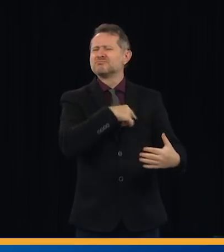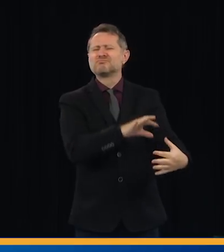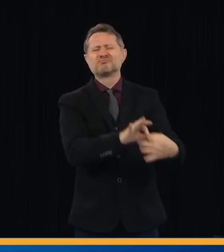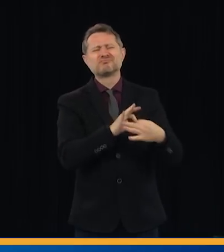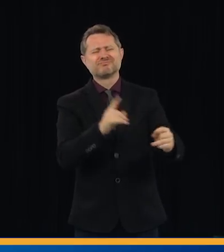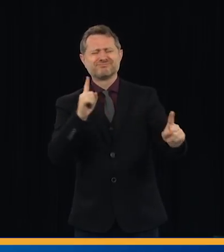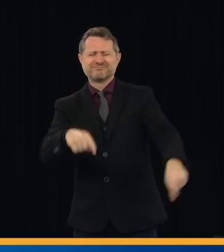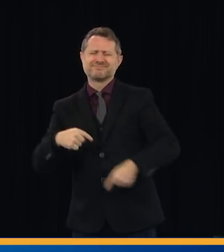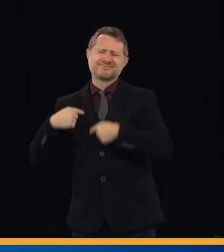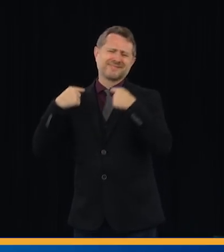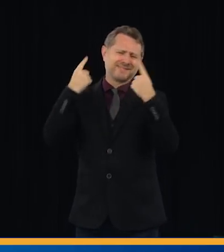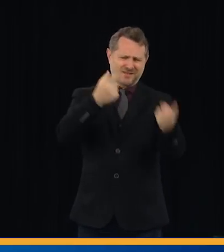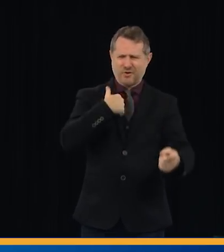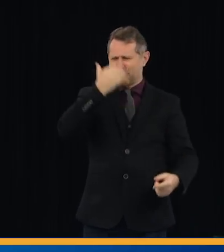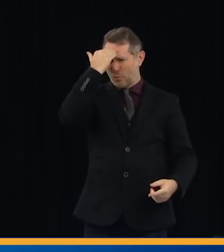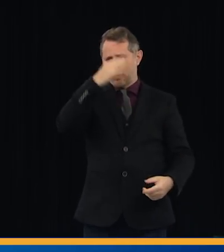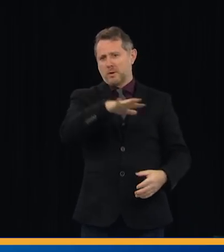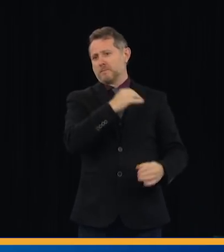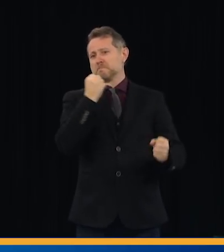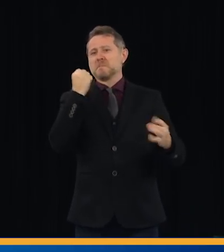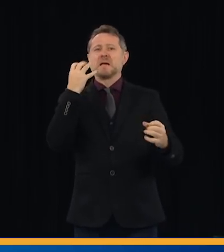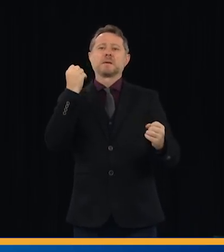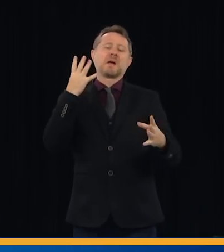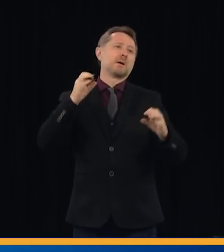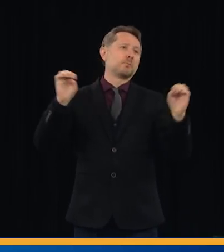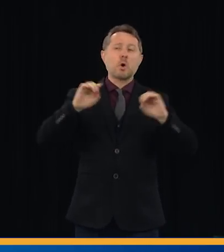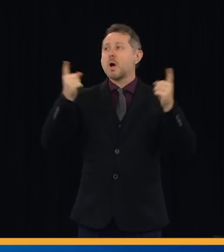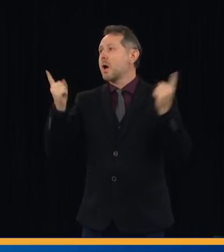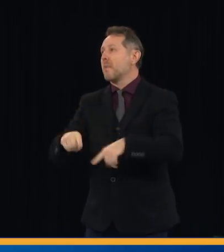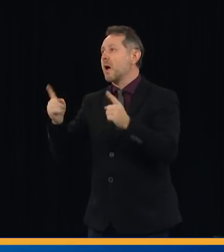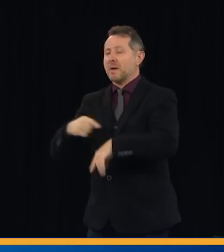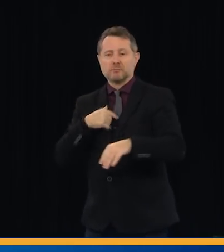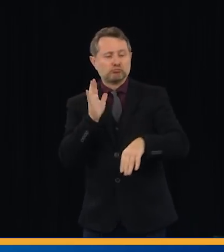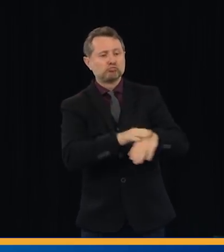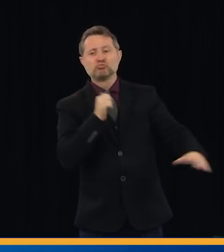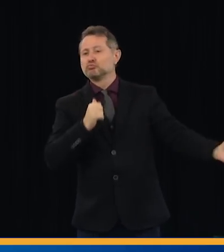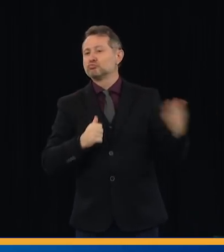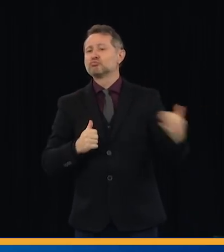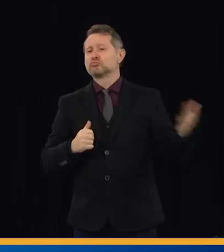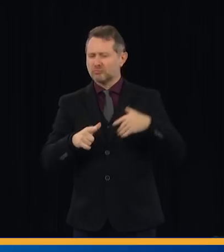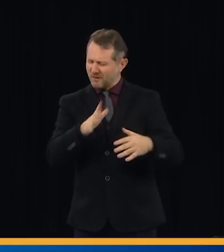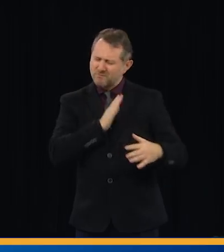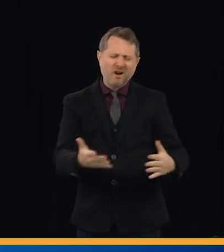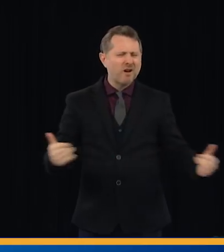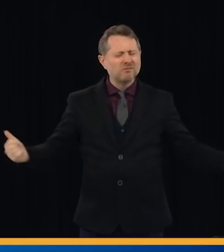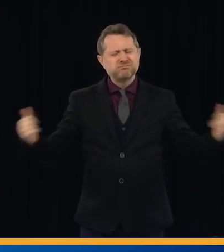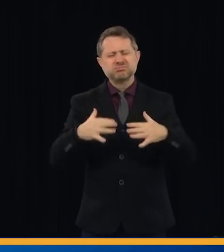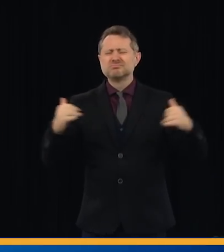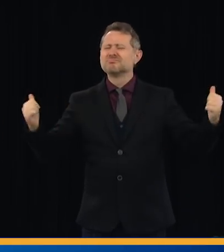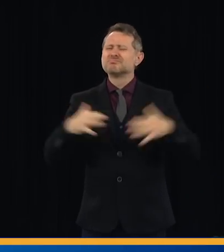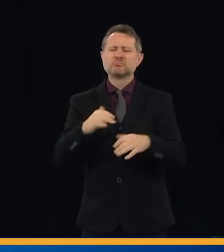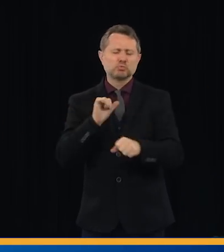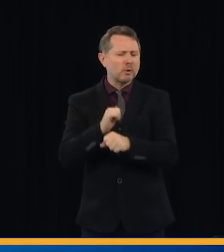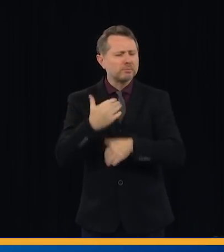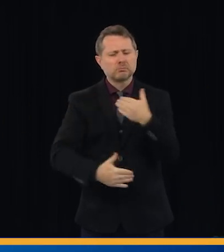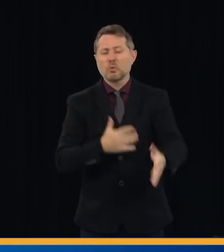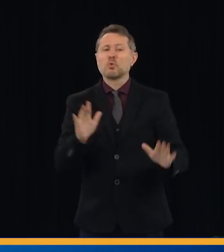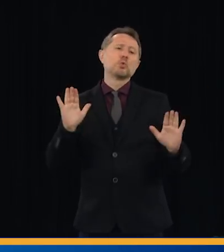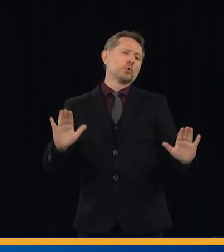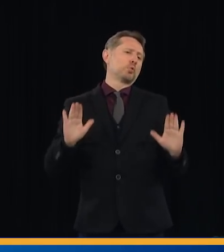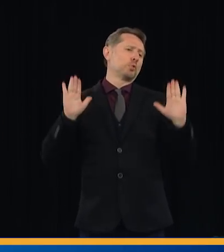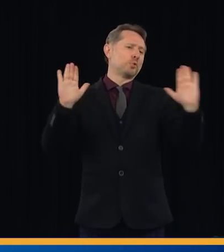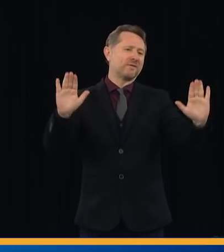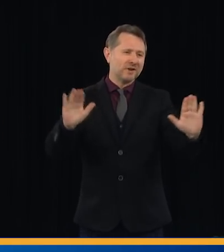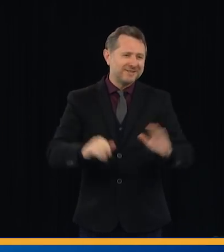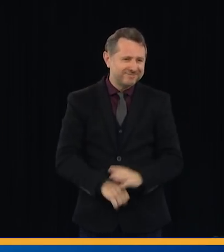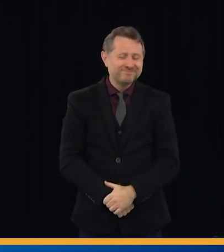know them after so many situations together. But they showed up, and they've really done a great job, and this should